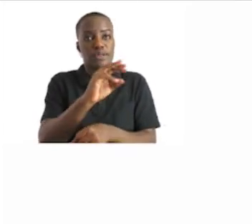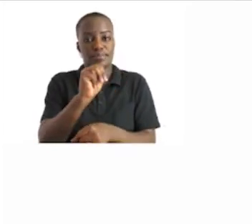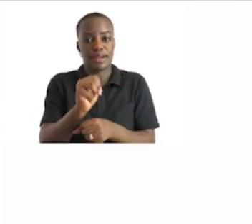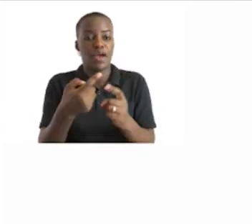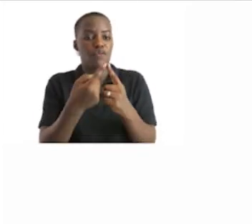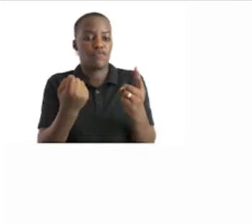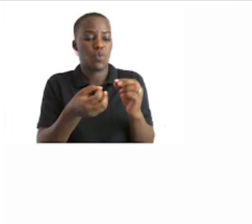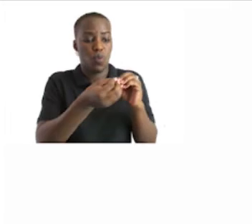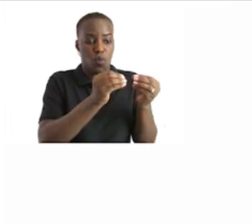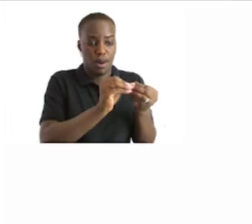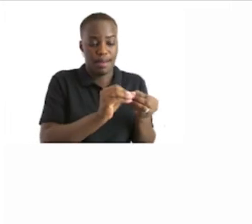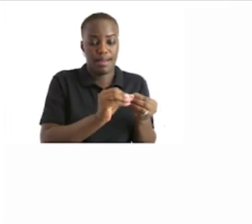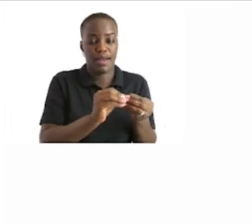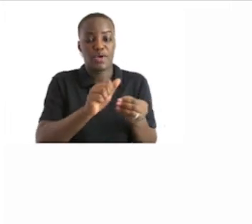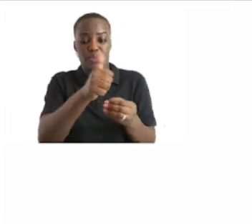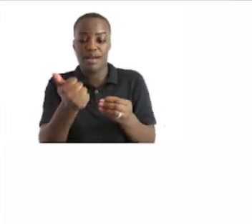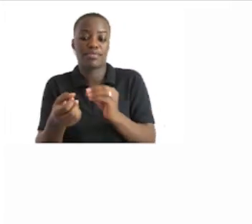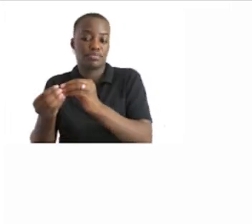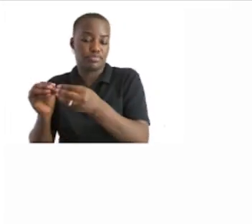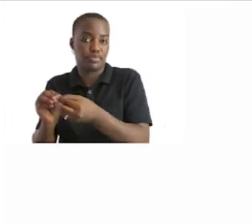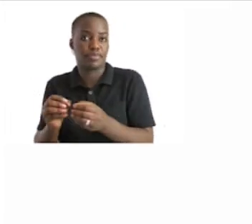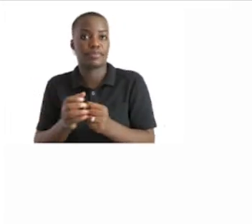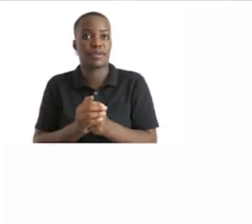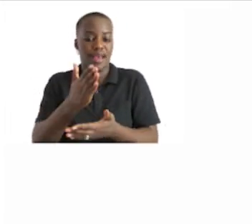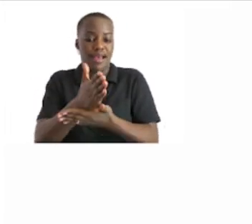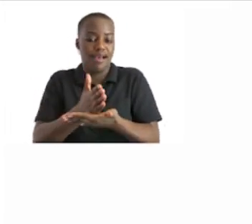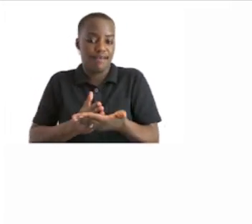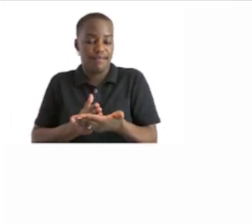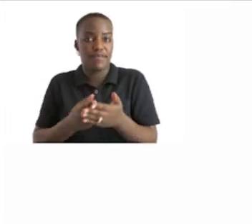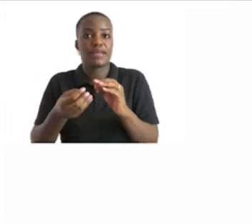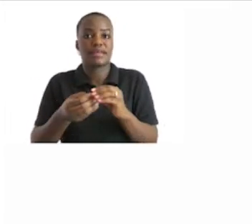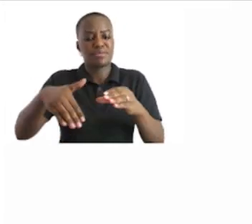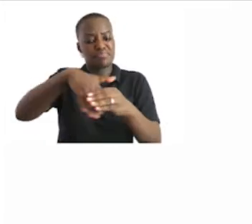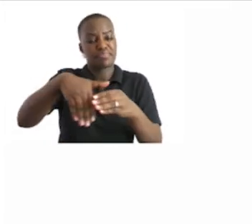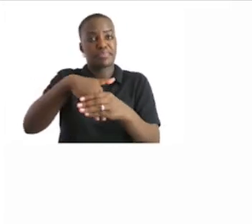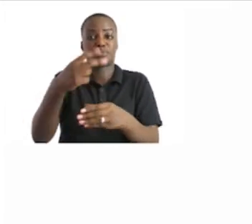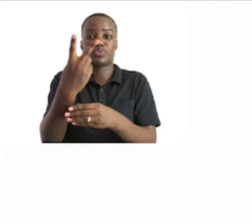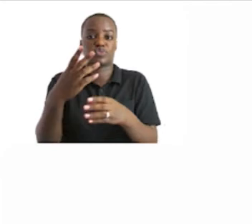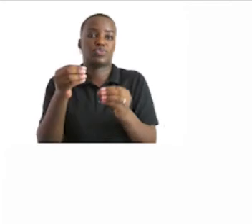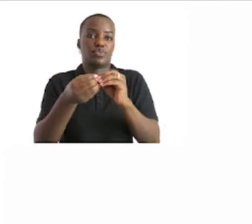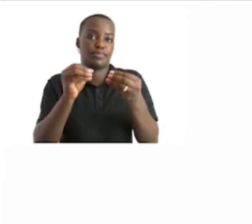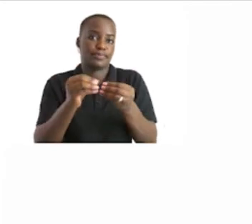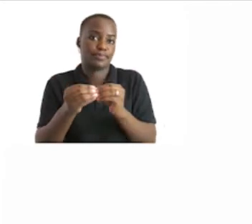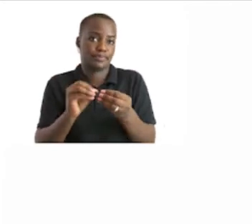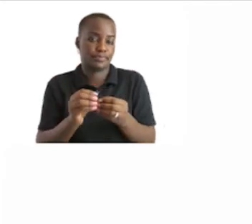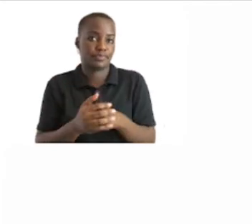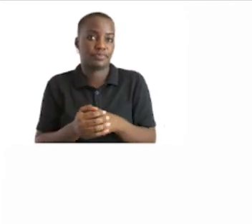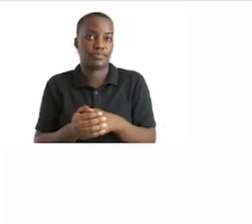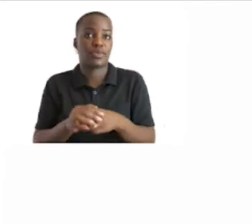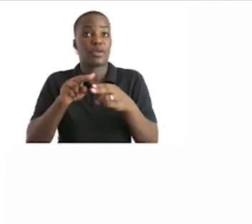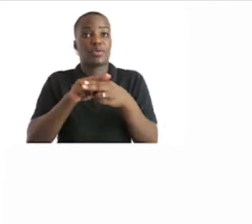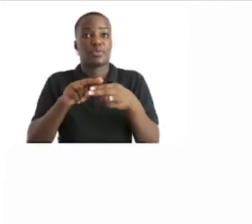number to another, and then half a centimeter goes in between the two numbers. We are going to